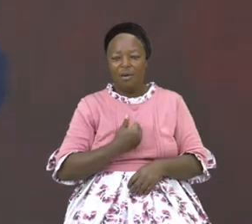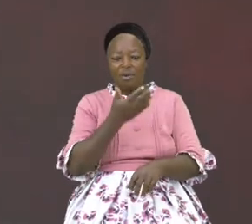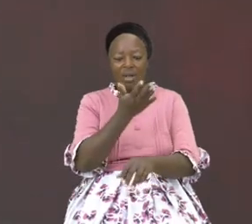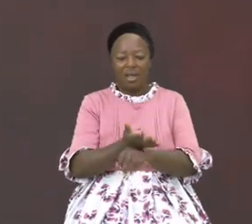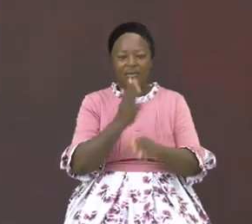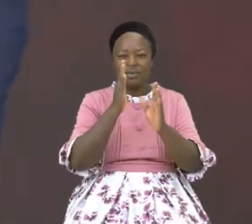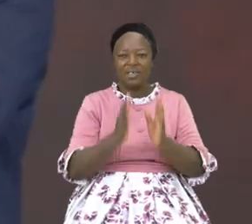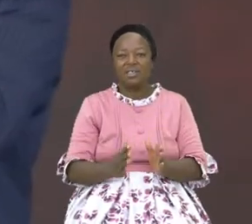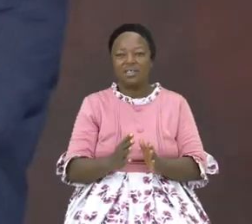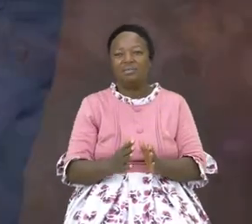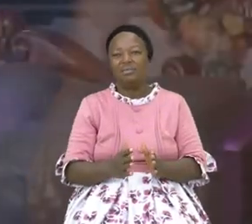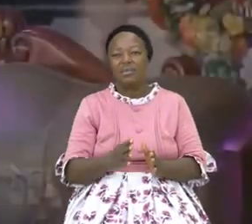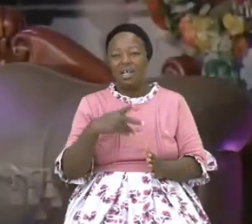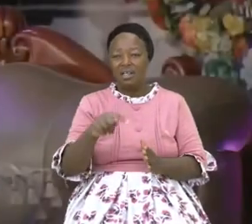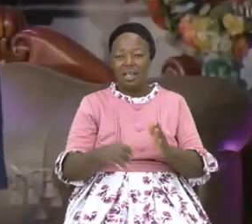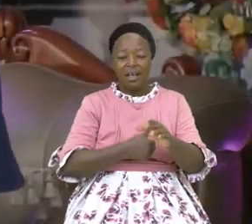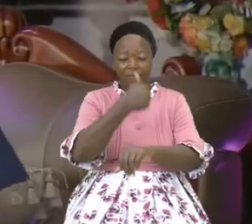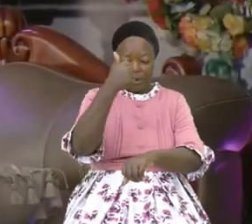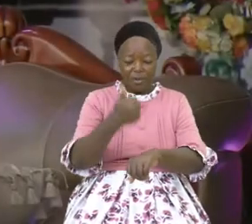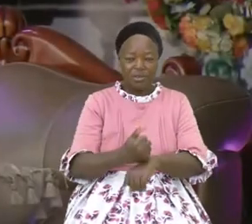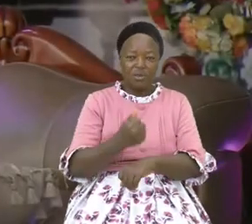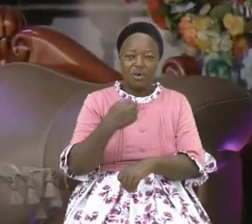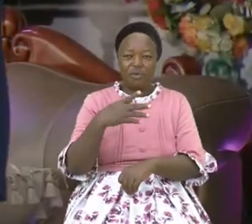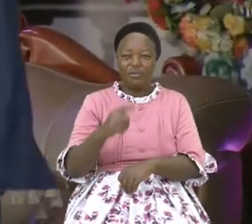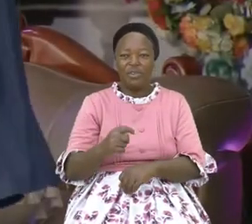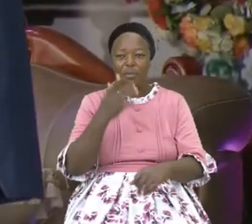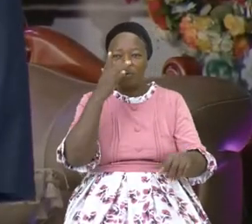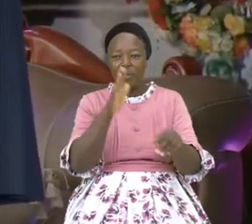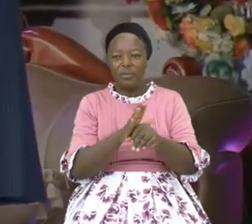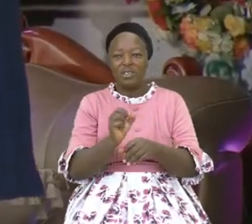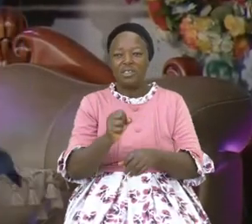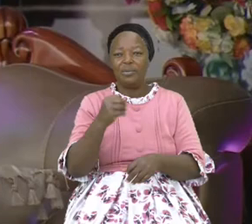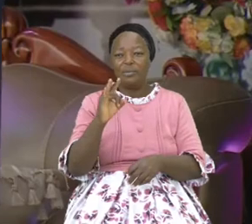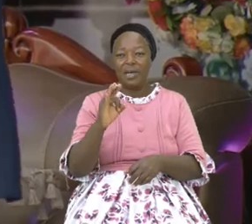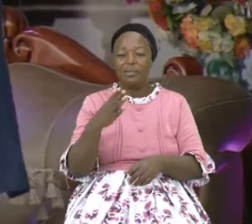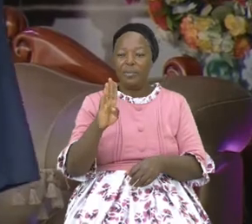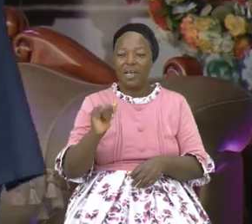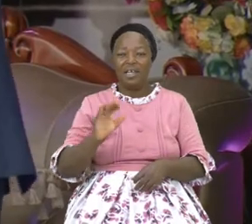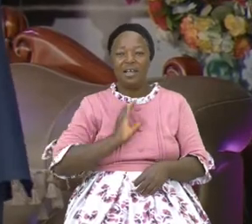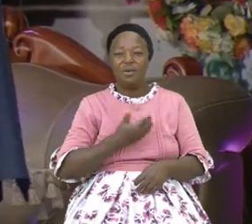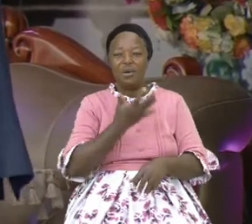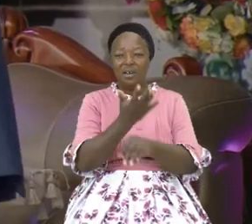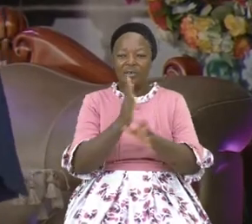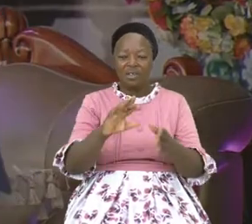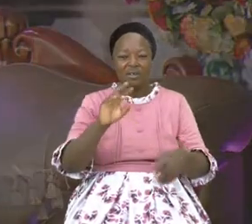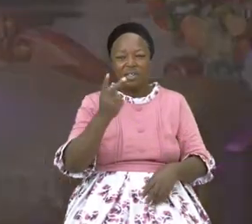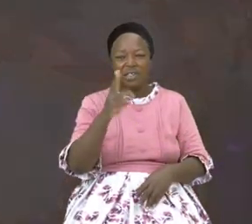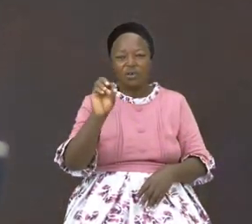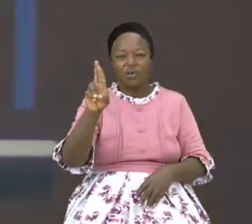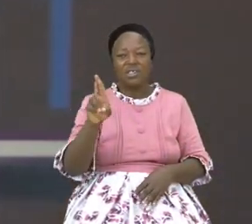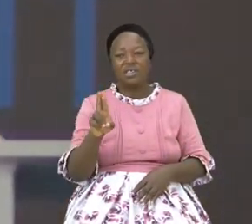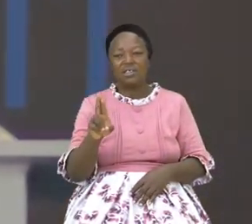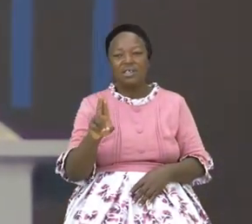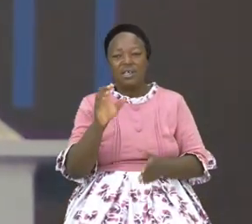advocate. The affirmation of the promises by our advocate in 2 Corinthians